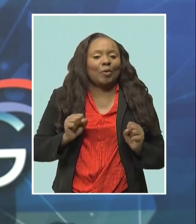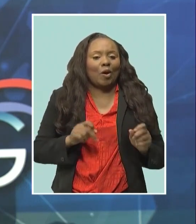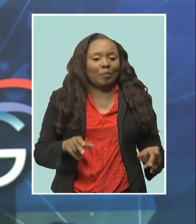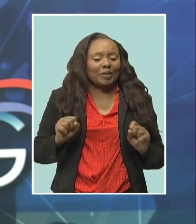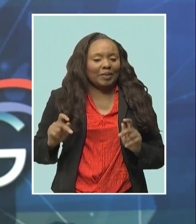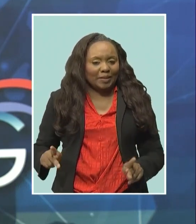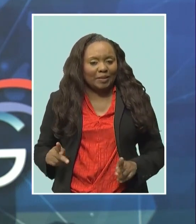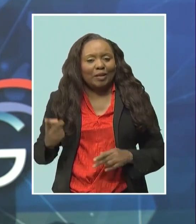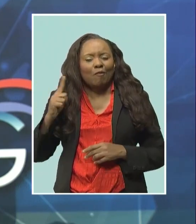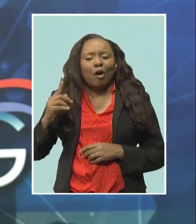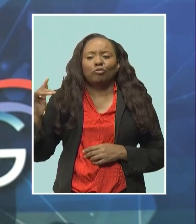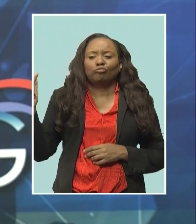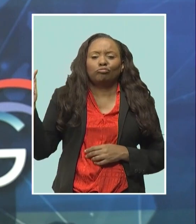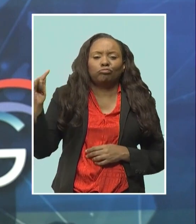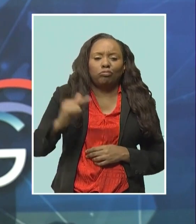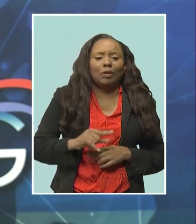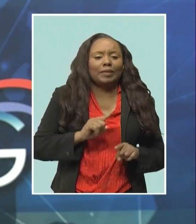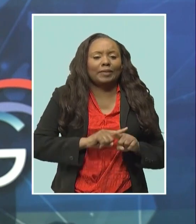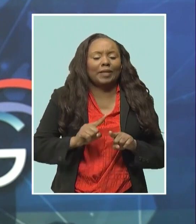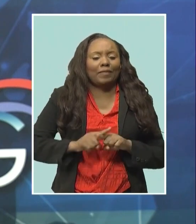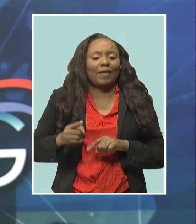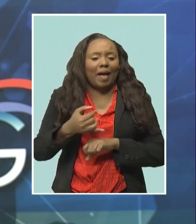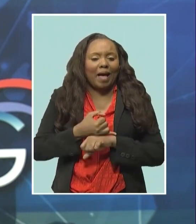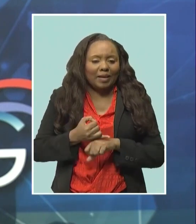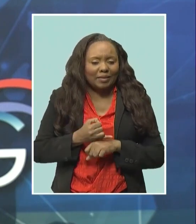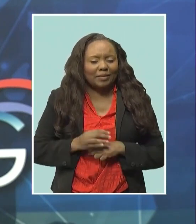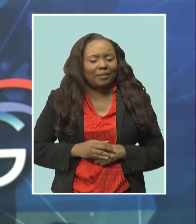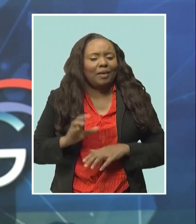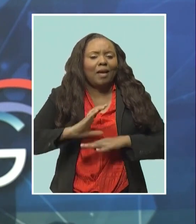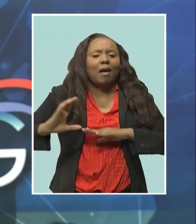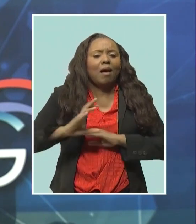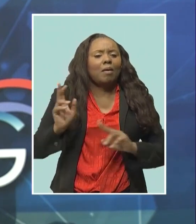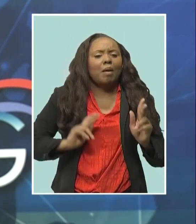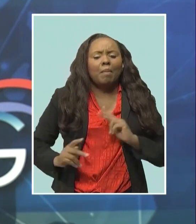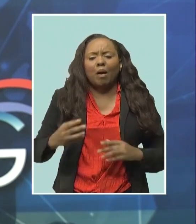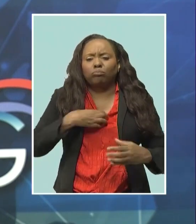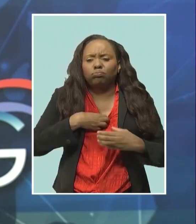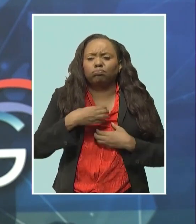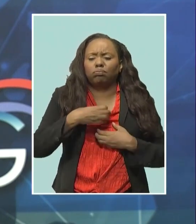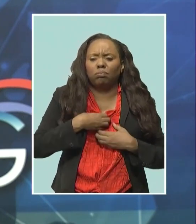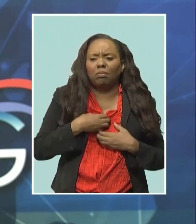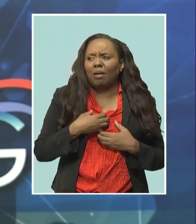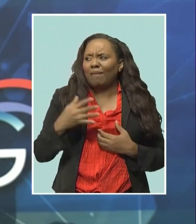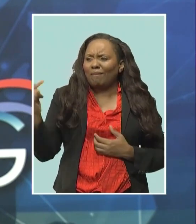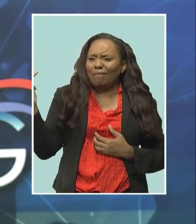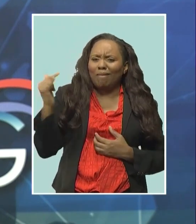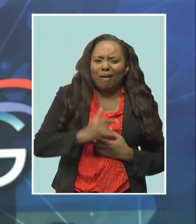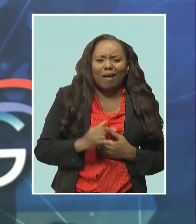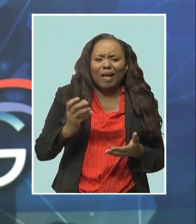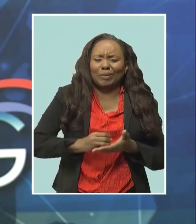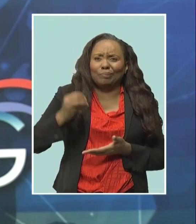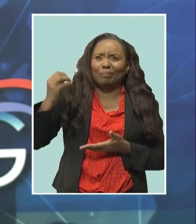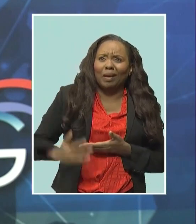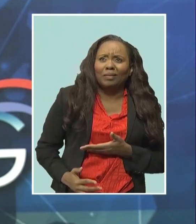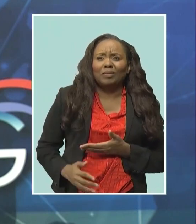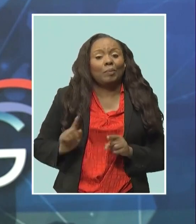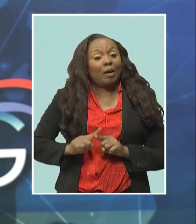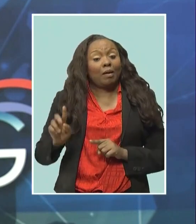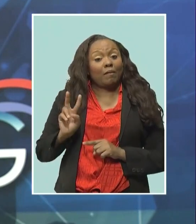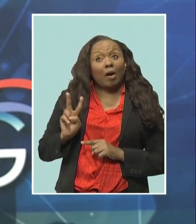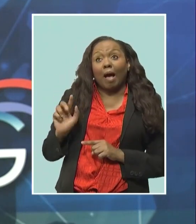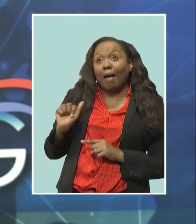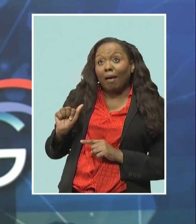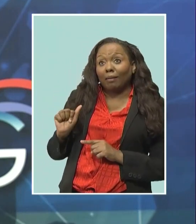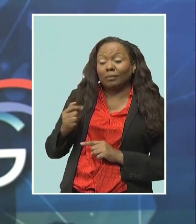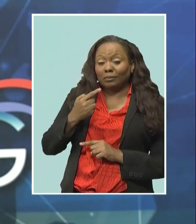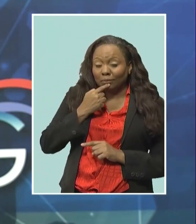travel. Caribbean people have complained for some time about the general cost of airfares across the region, but Virgin Atlantic says they